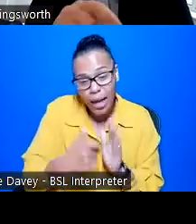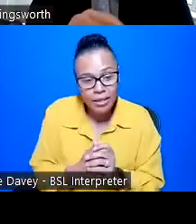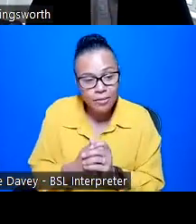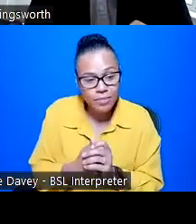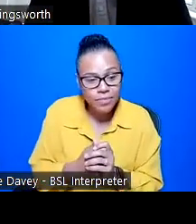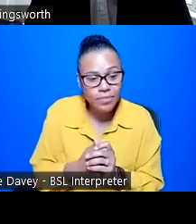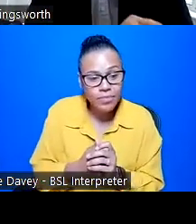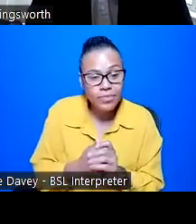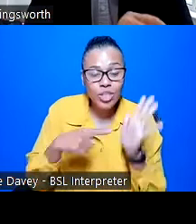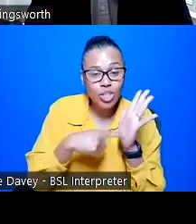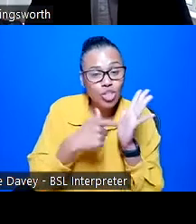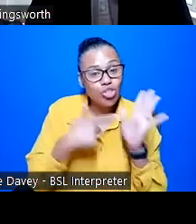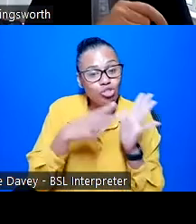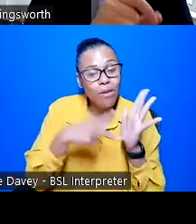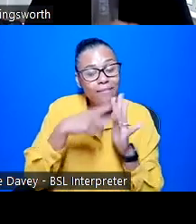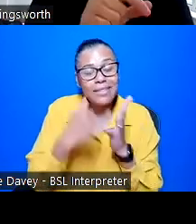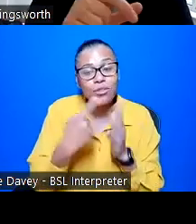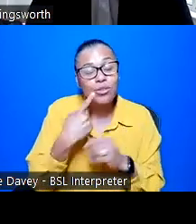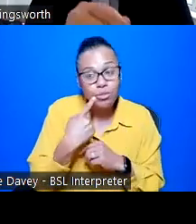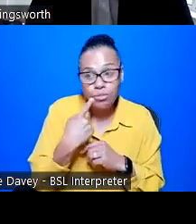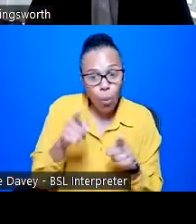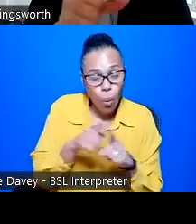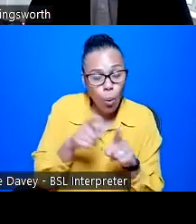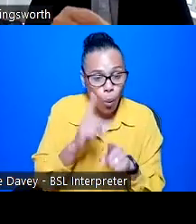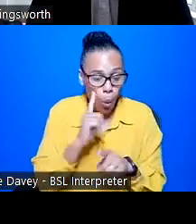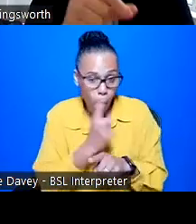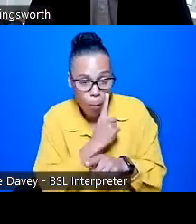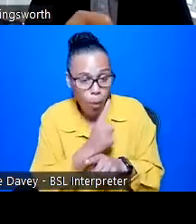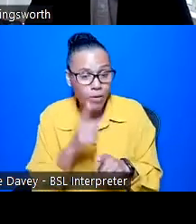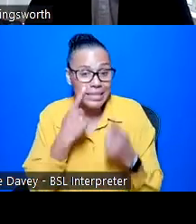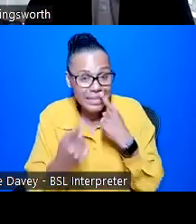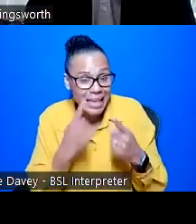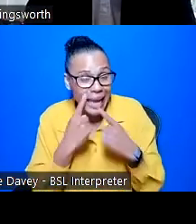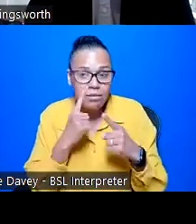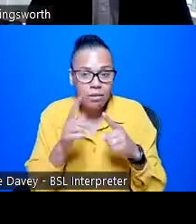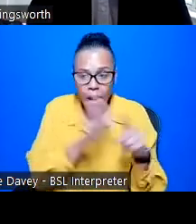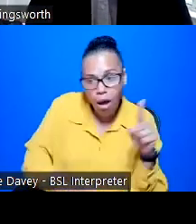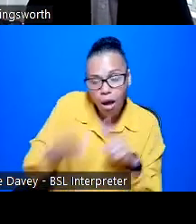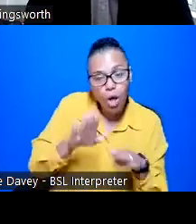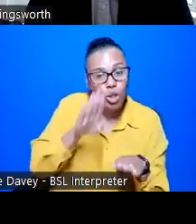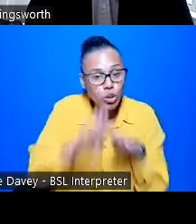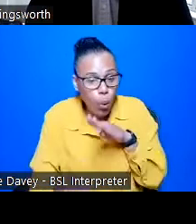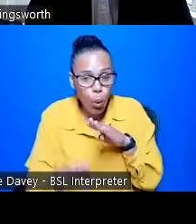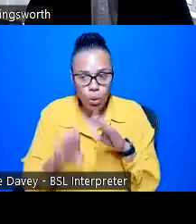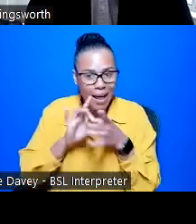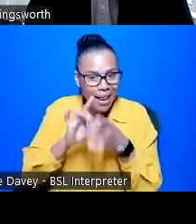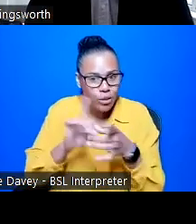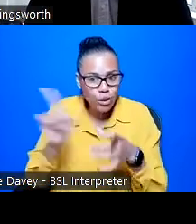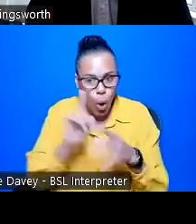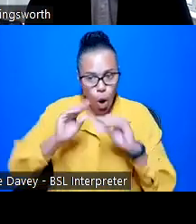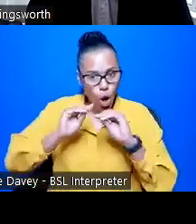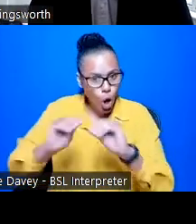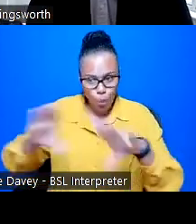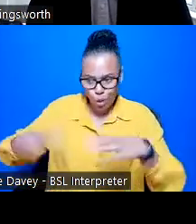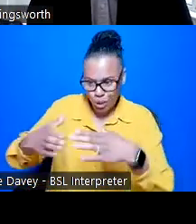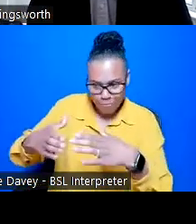lack of baseline data across sport, and particularly in some areas, not least the coaching and other professional workforce, actually